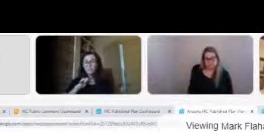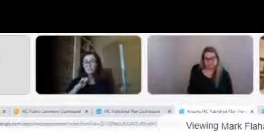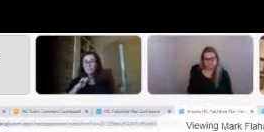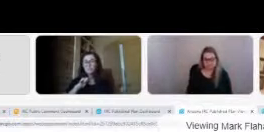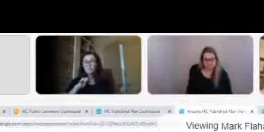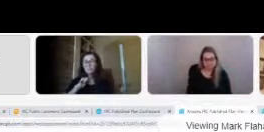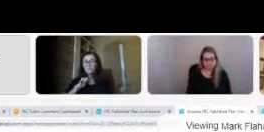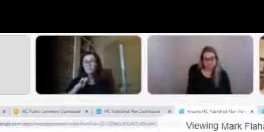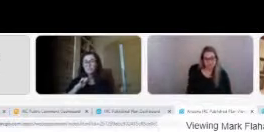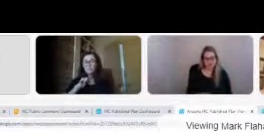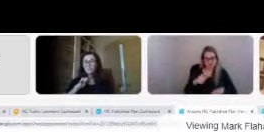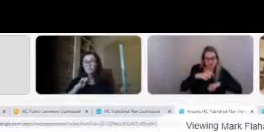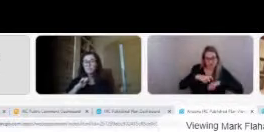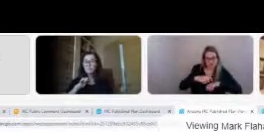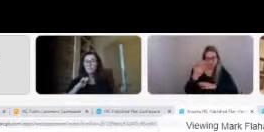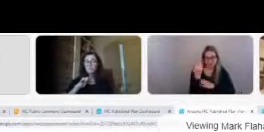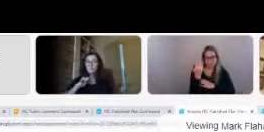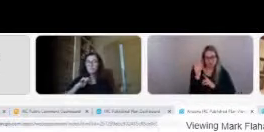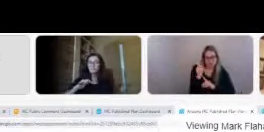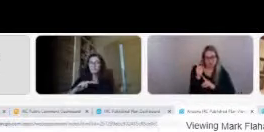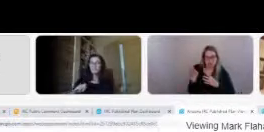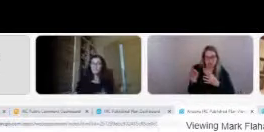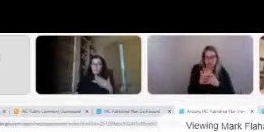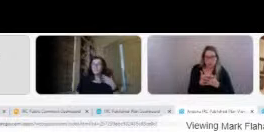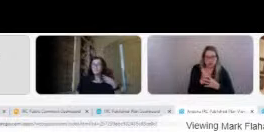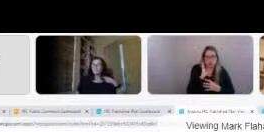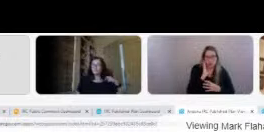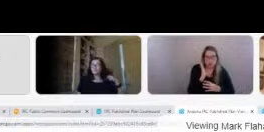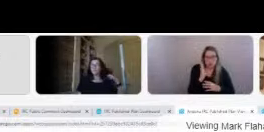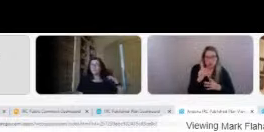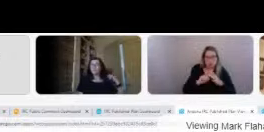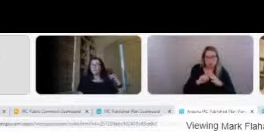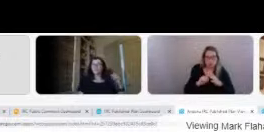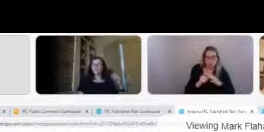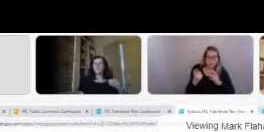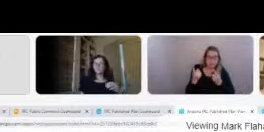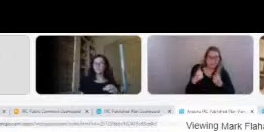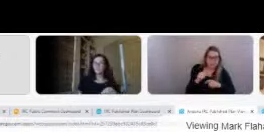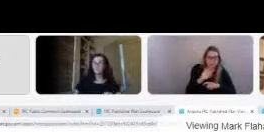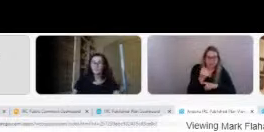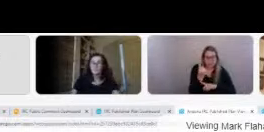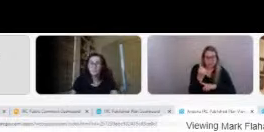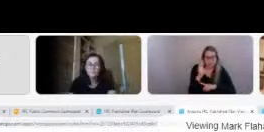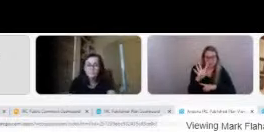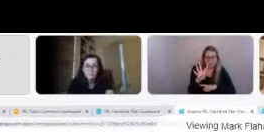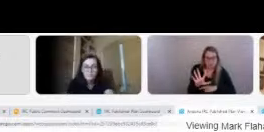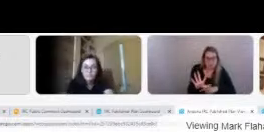thank you at this time we will take a 15-minute break and we will return at 11 45.